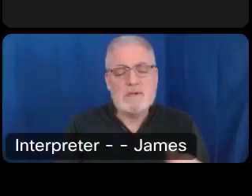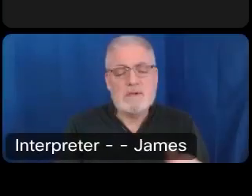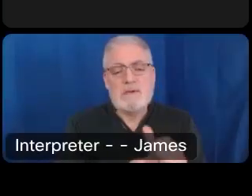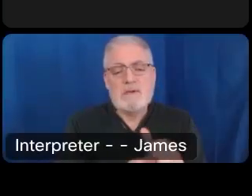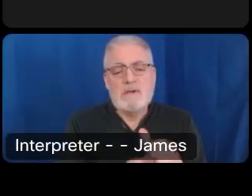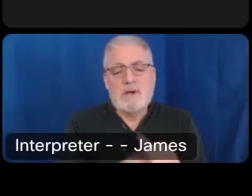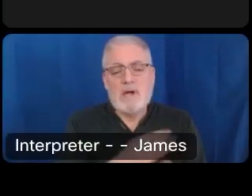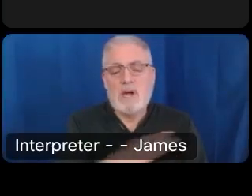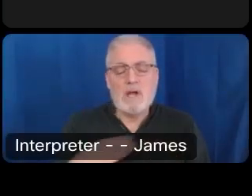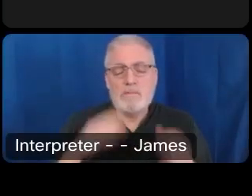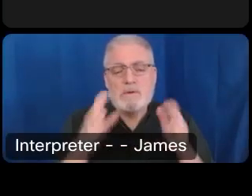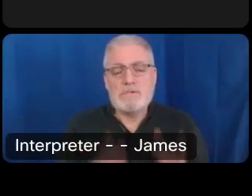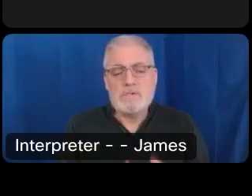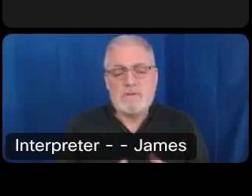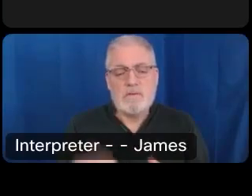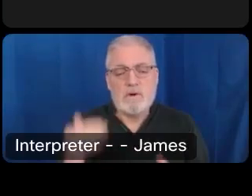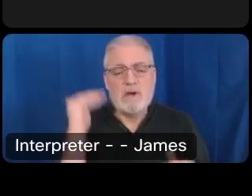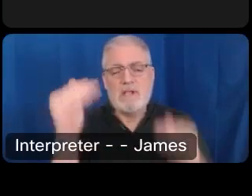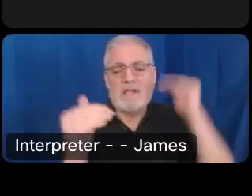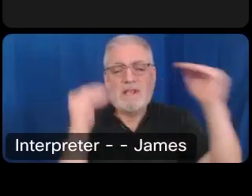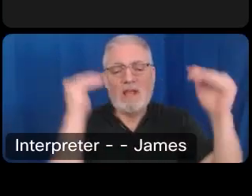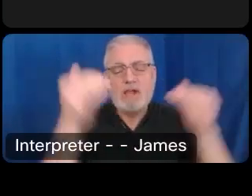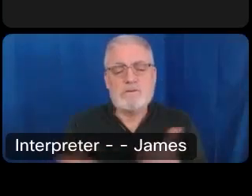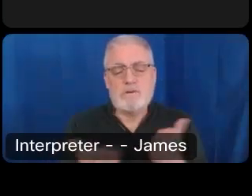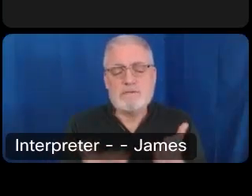at OMH. So I'm going to turn it over to you.